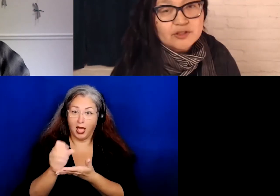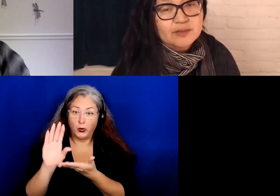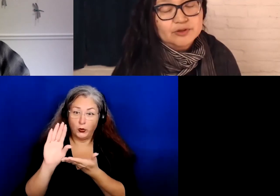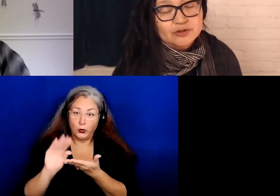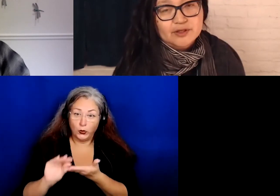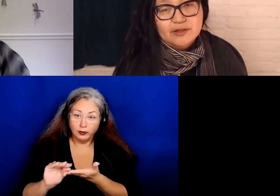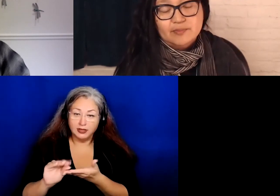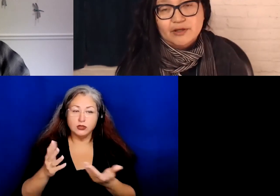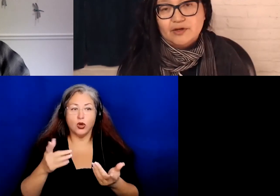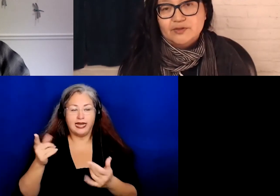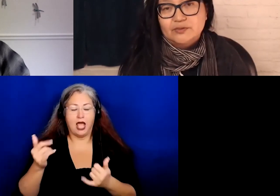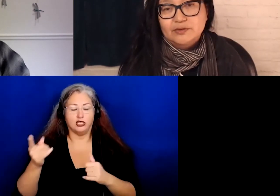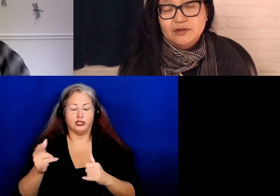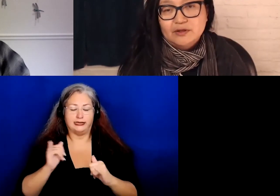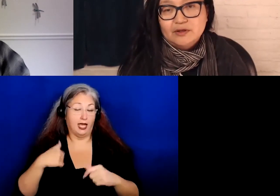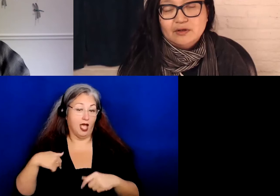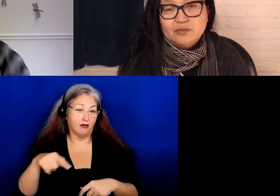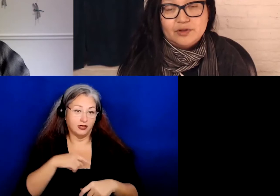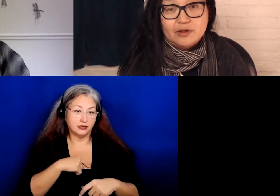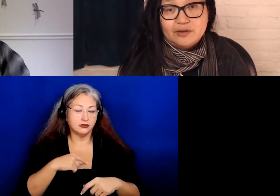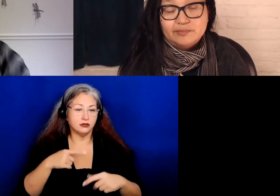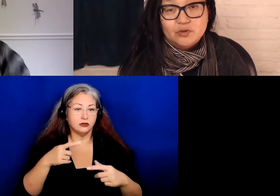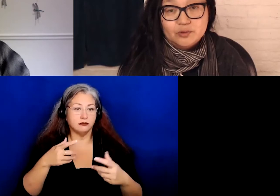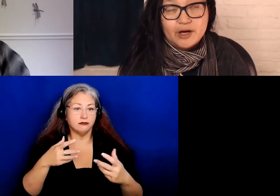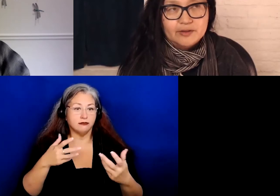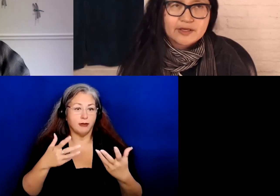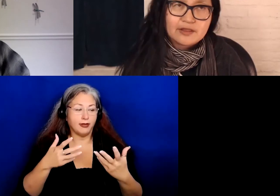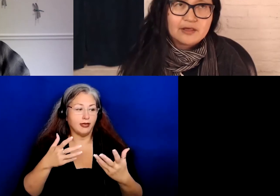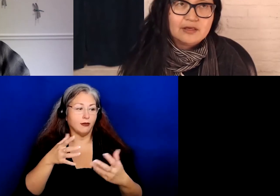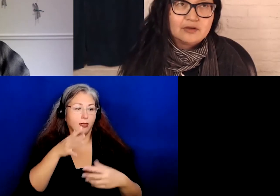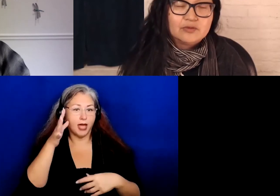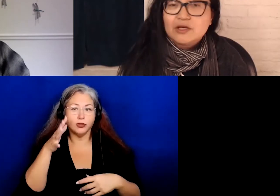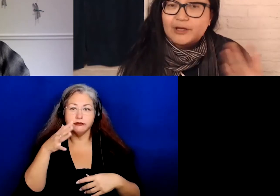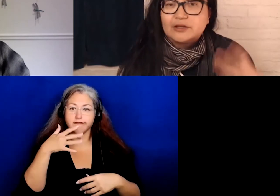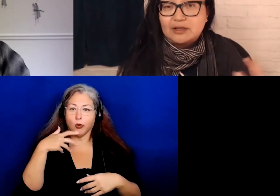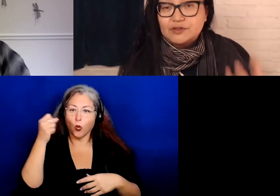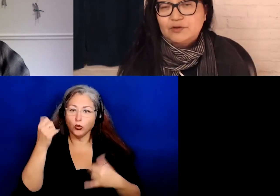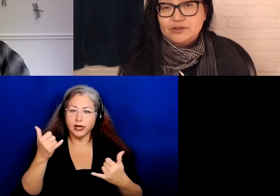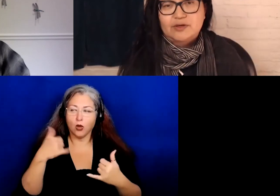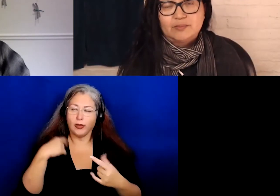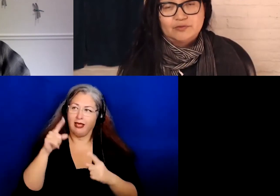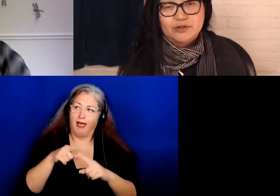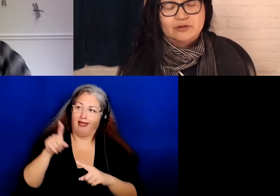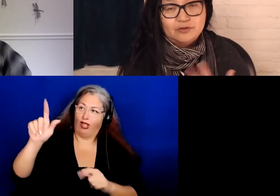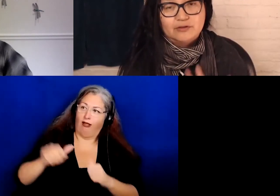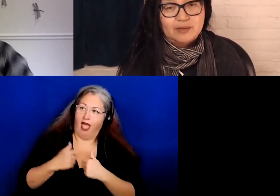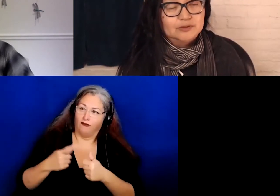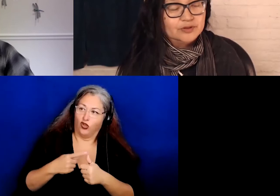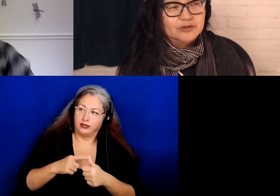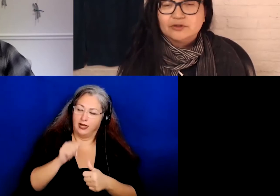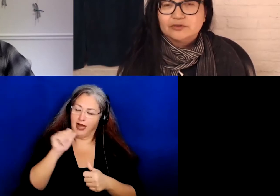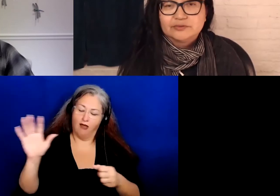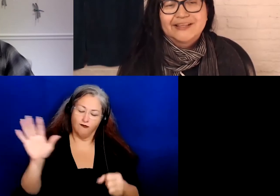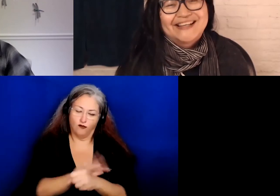And so she's able to, as I think many of us with older parents, like, you think about their lives first, right, before you can fully grapple